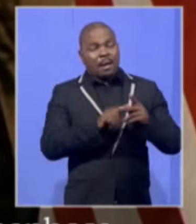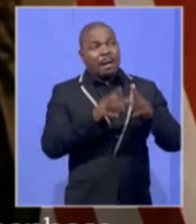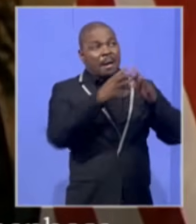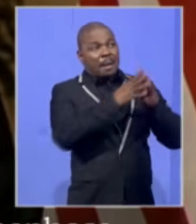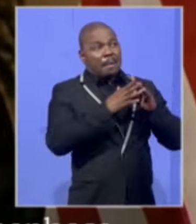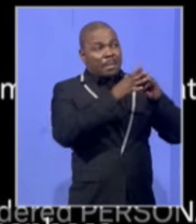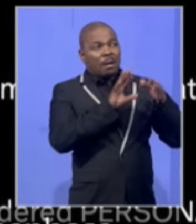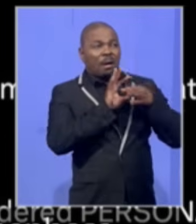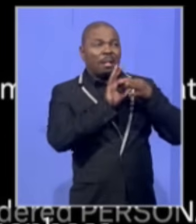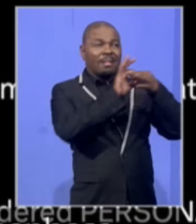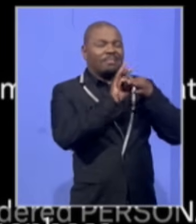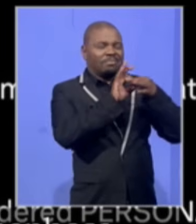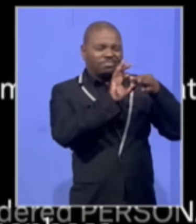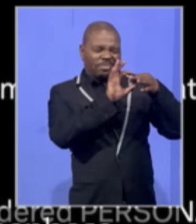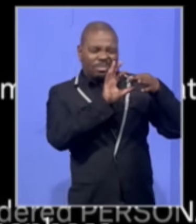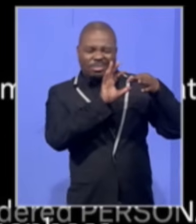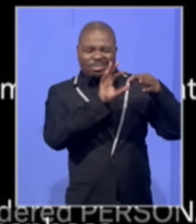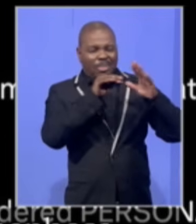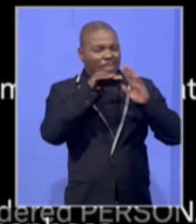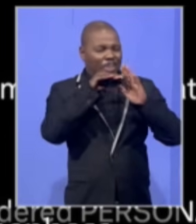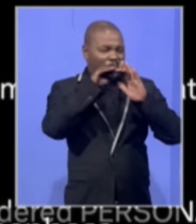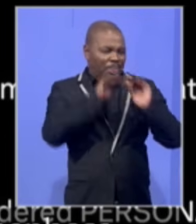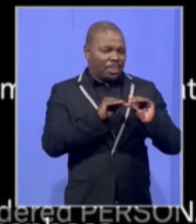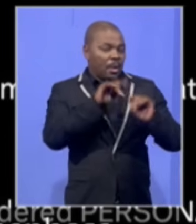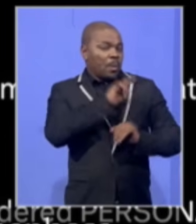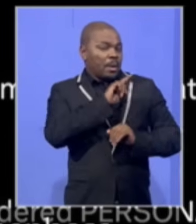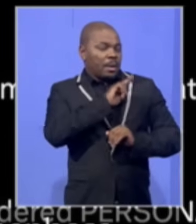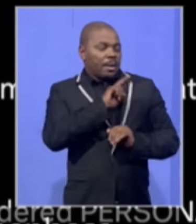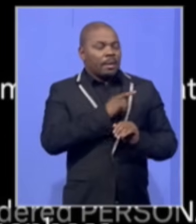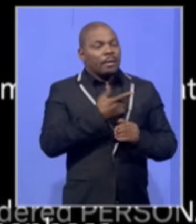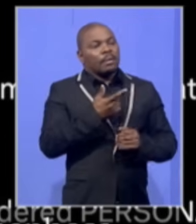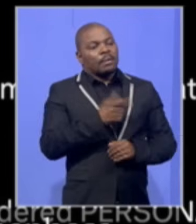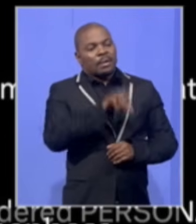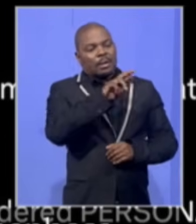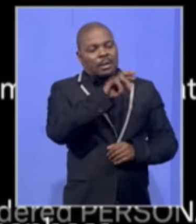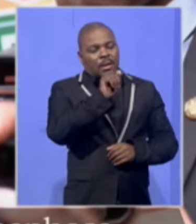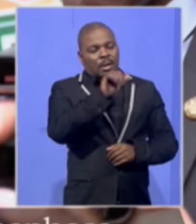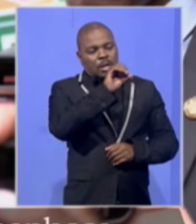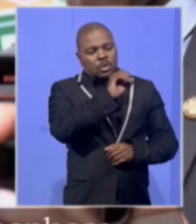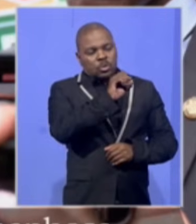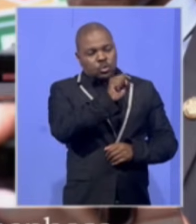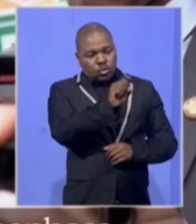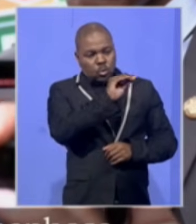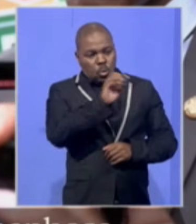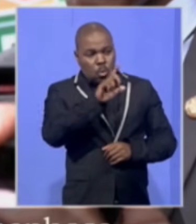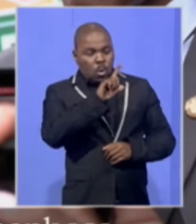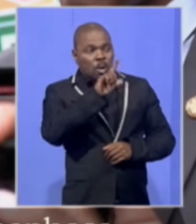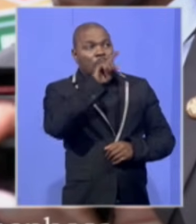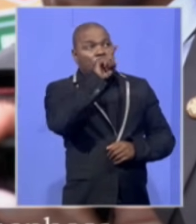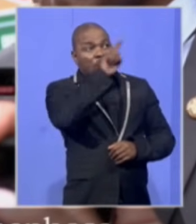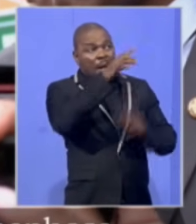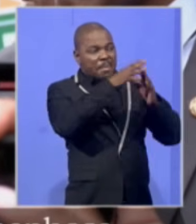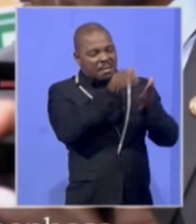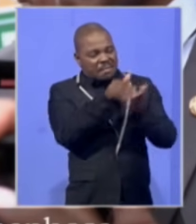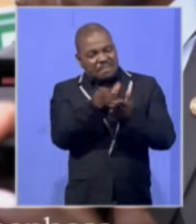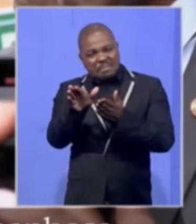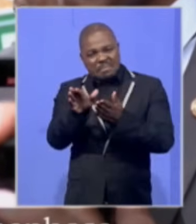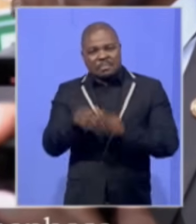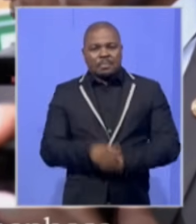Borwa di kwa tlase thata moraga gore Rasool a lelekiwe ke bathati kwa Amerika. I will wait for a full report from